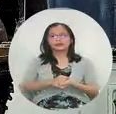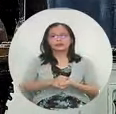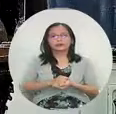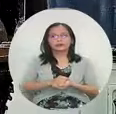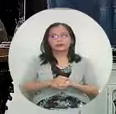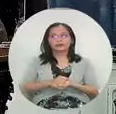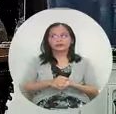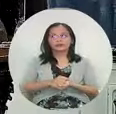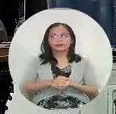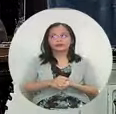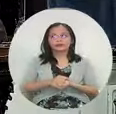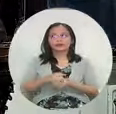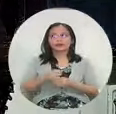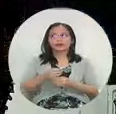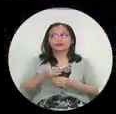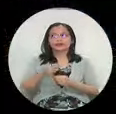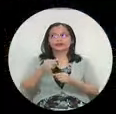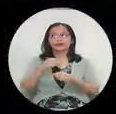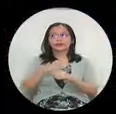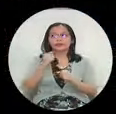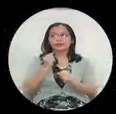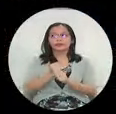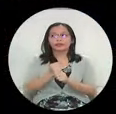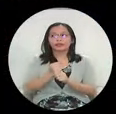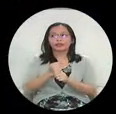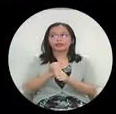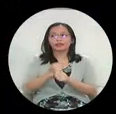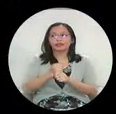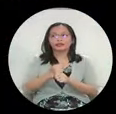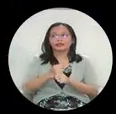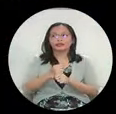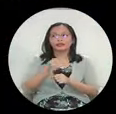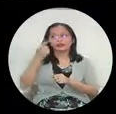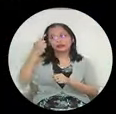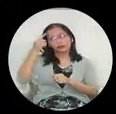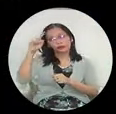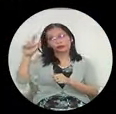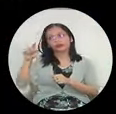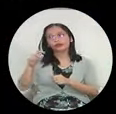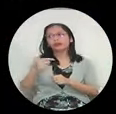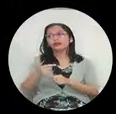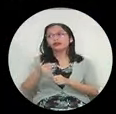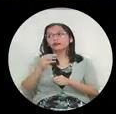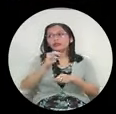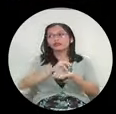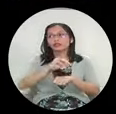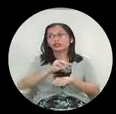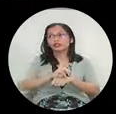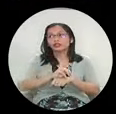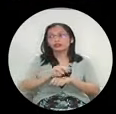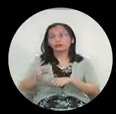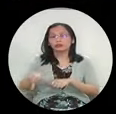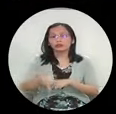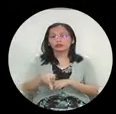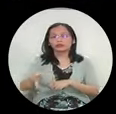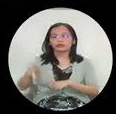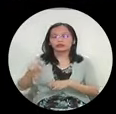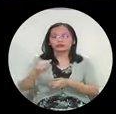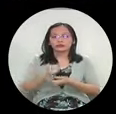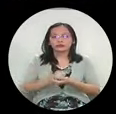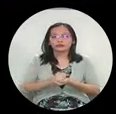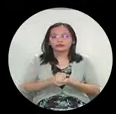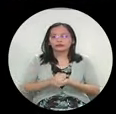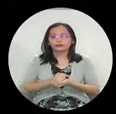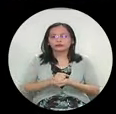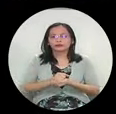The makeup of his ministry. The makeup means the things that brought his ministry together.